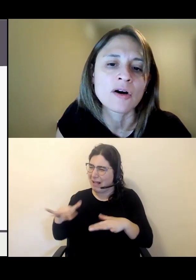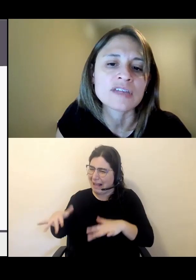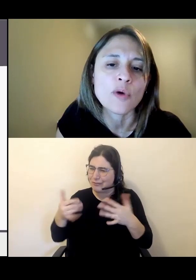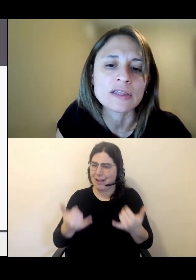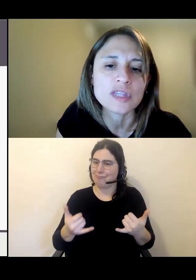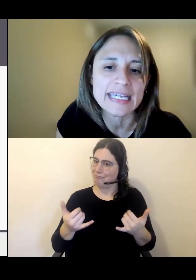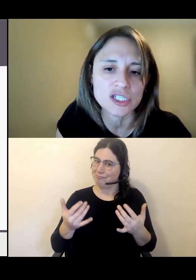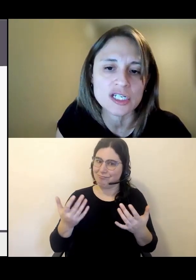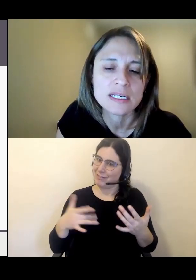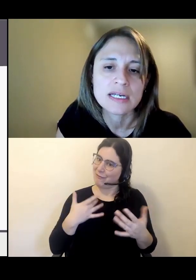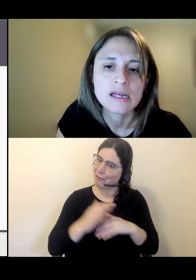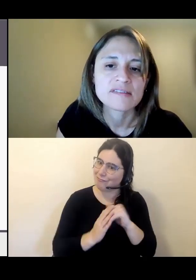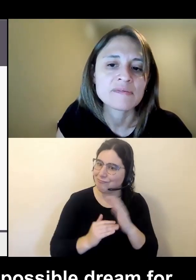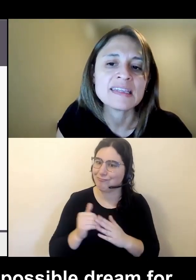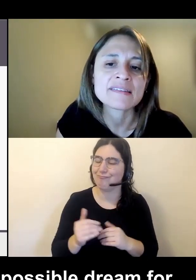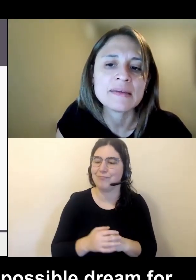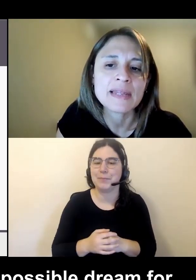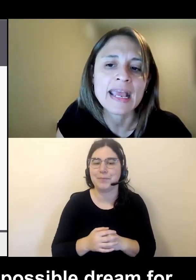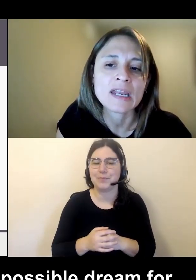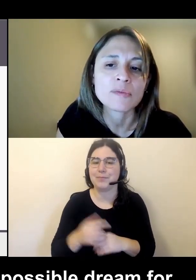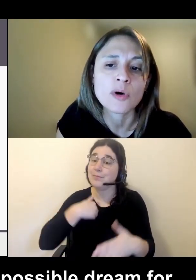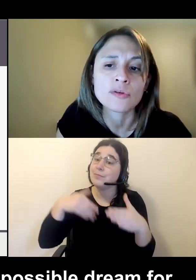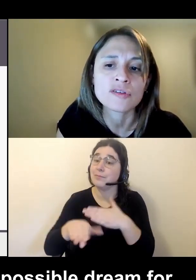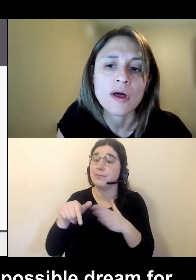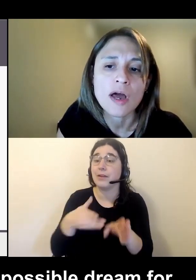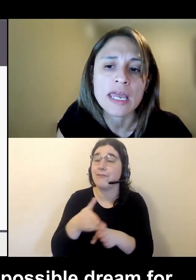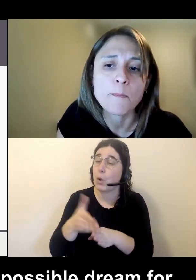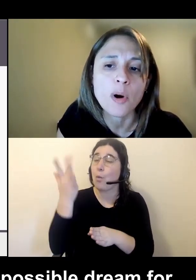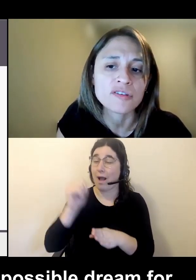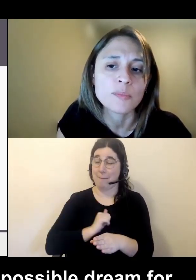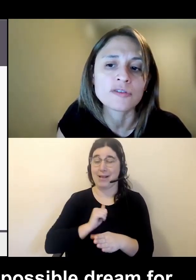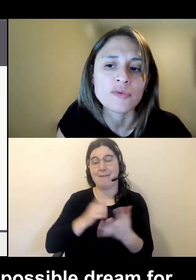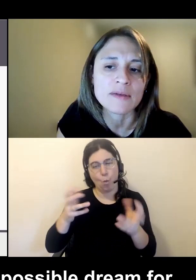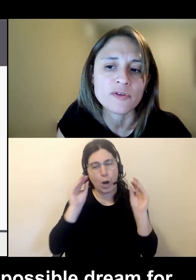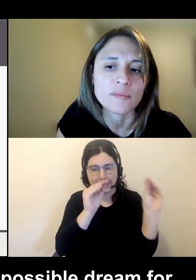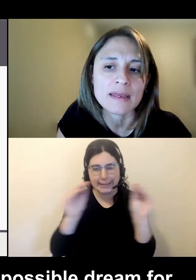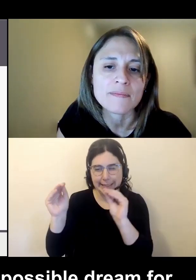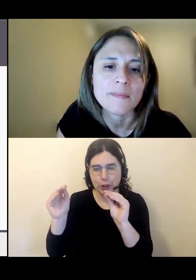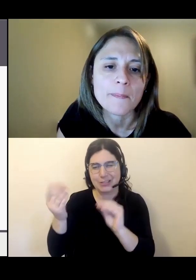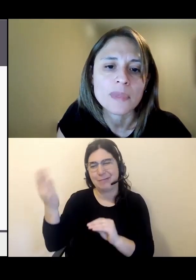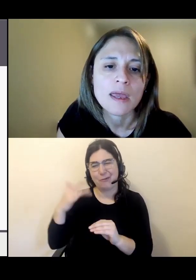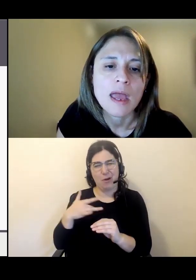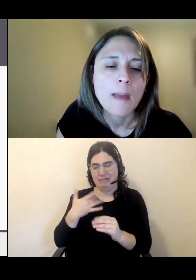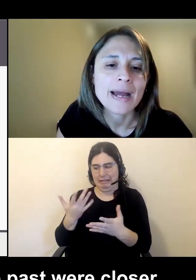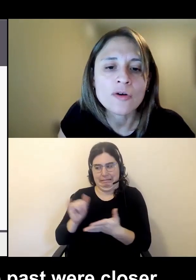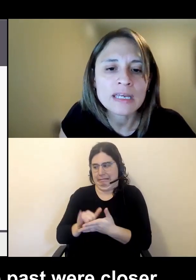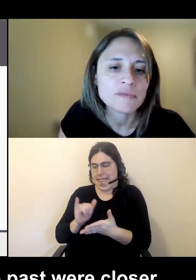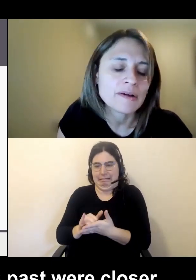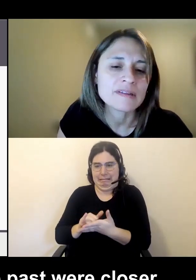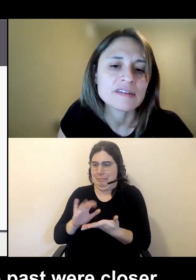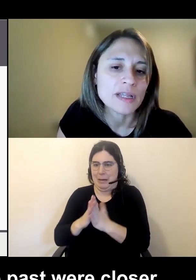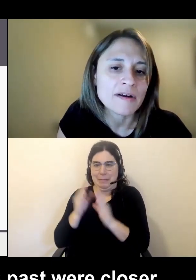this because I wanted to teach, something that seemed like an utmost impossible dream for me. My